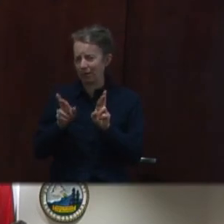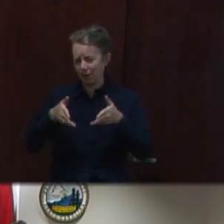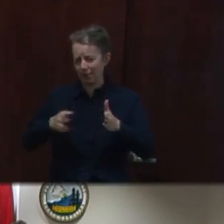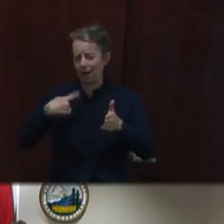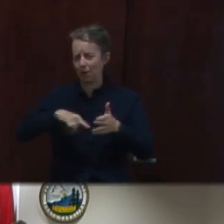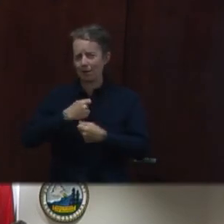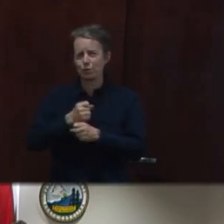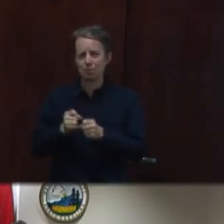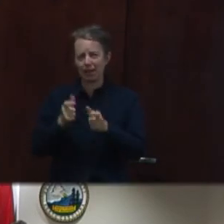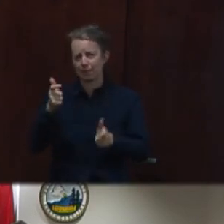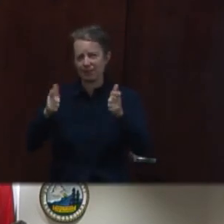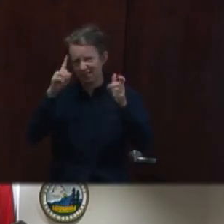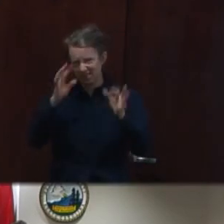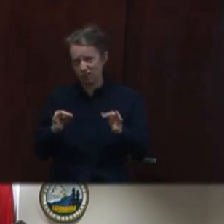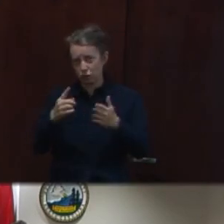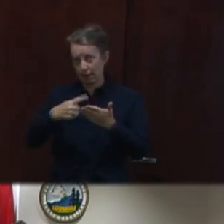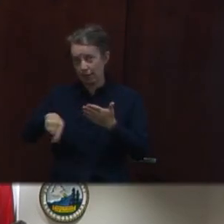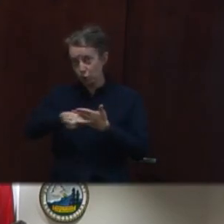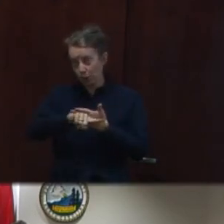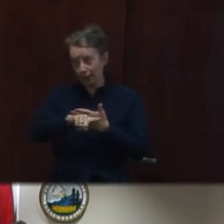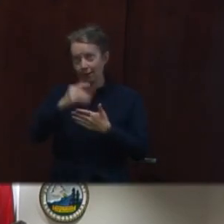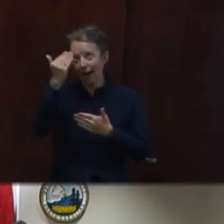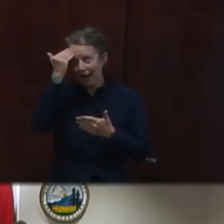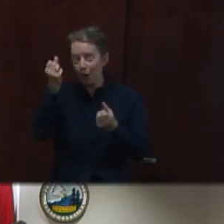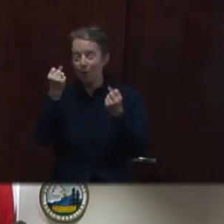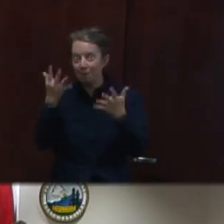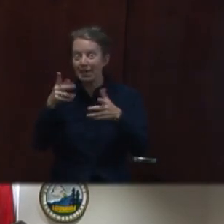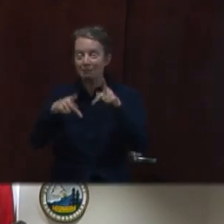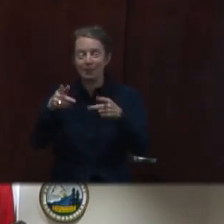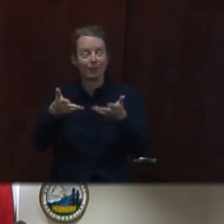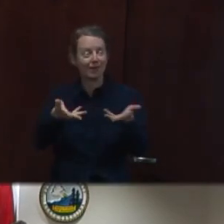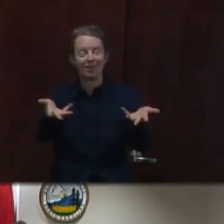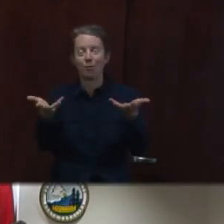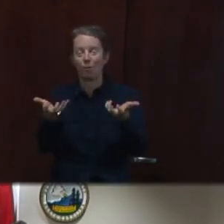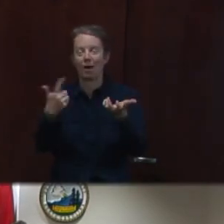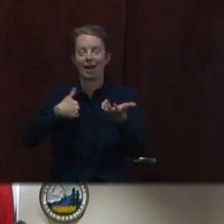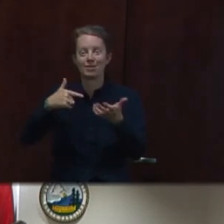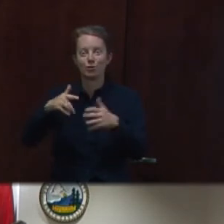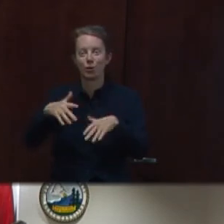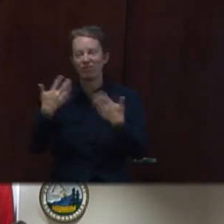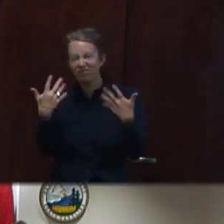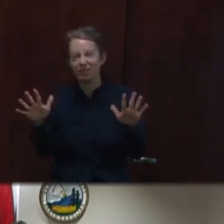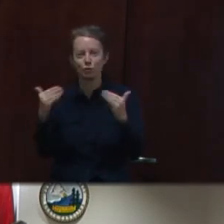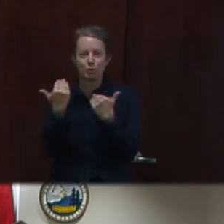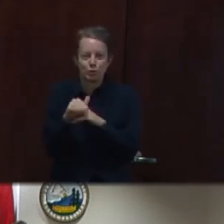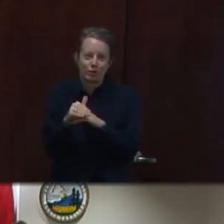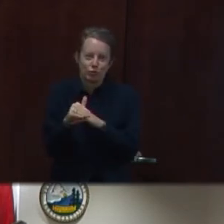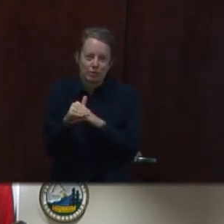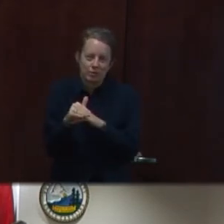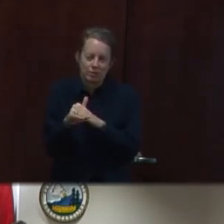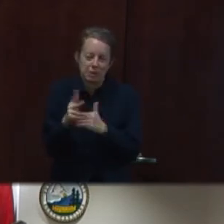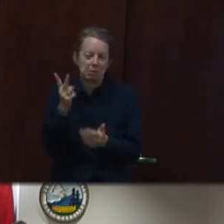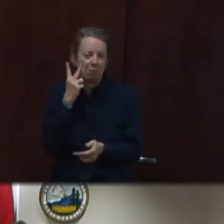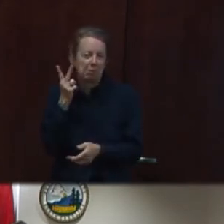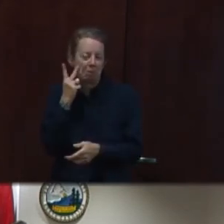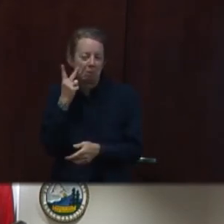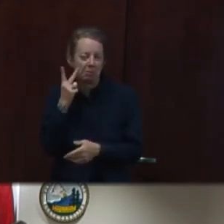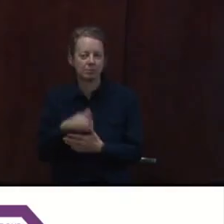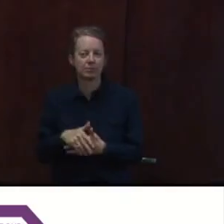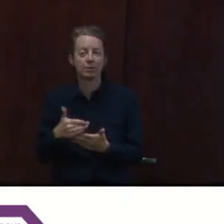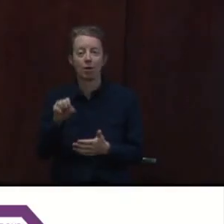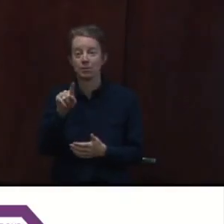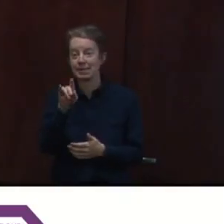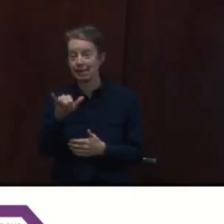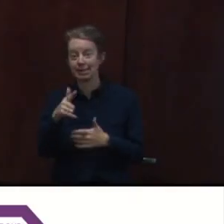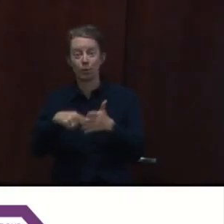that I know a lot of folks would like to have us do in terms of the restrictions policy on indoor dining. So, all right, Stacey, what's